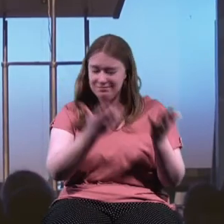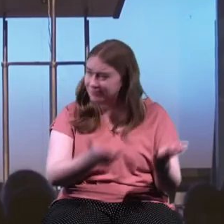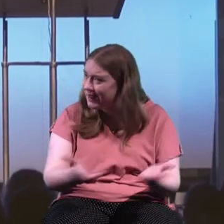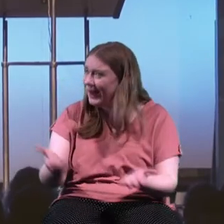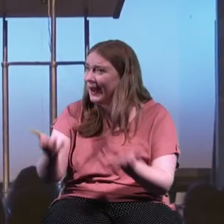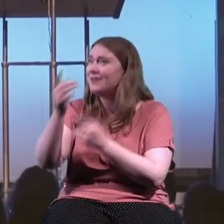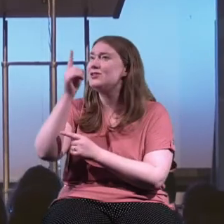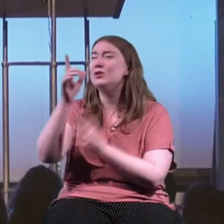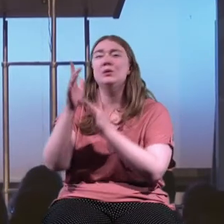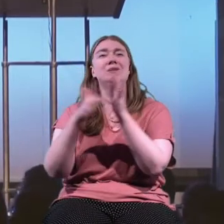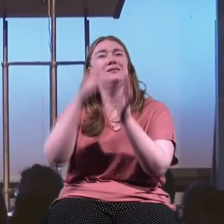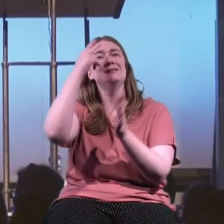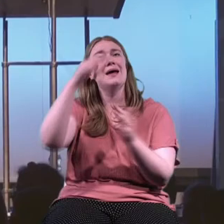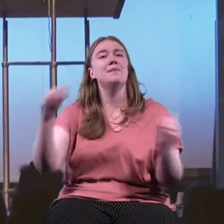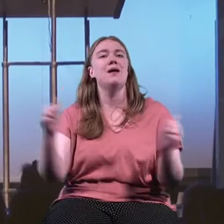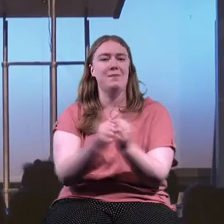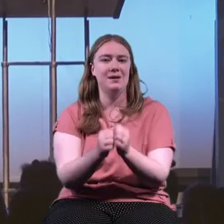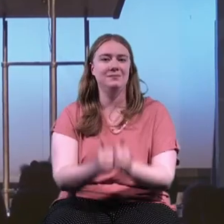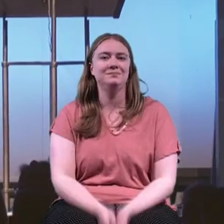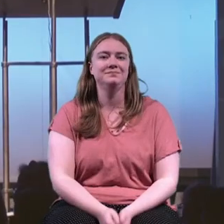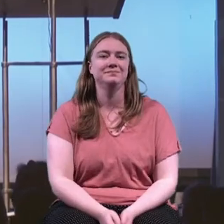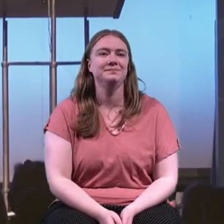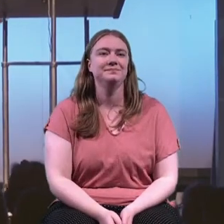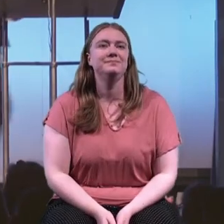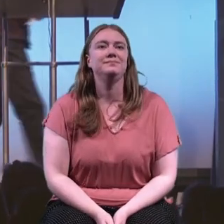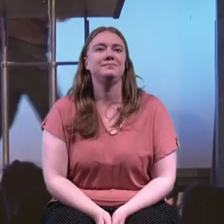name, amen.